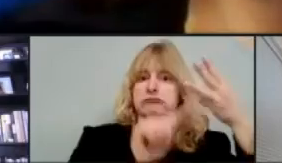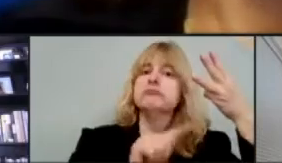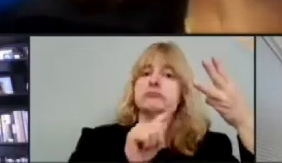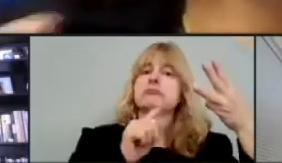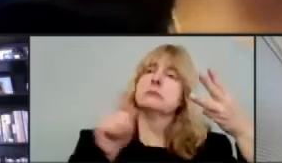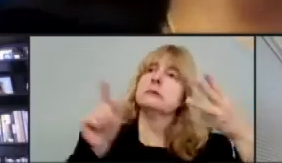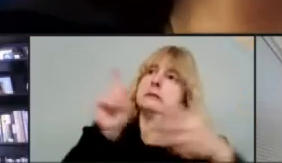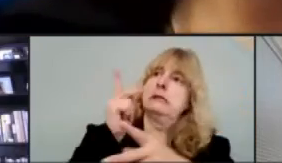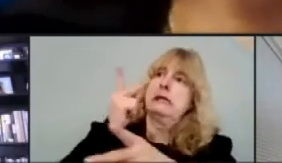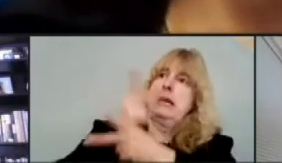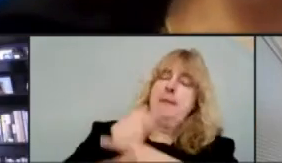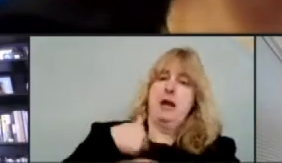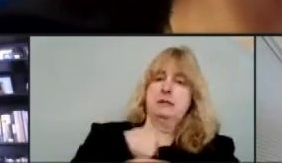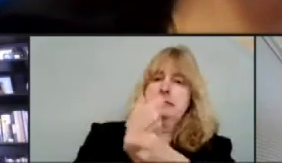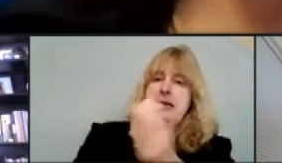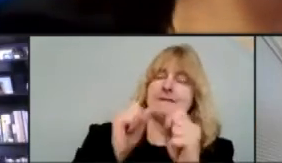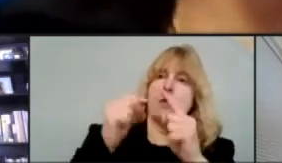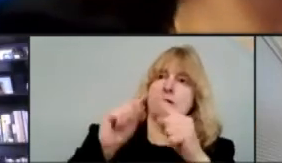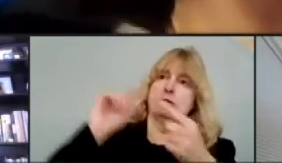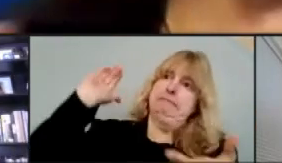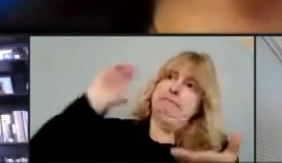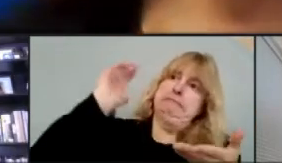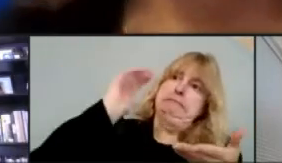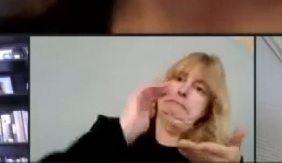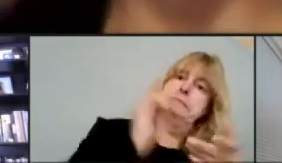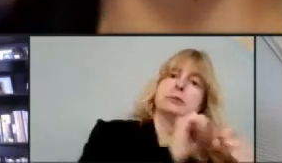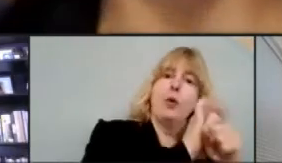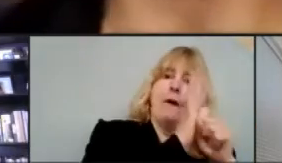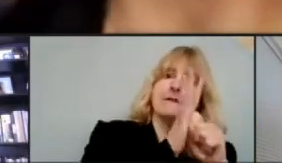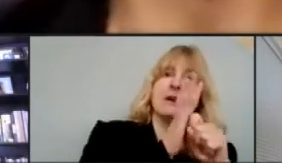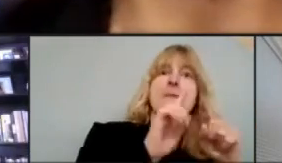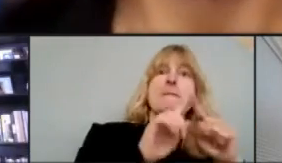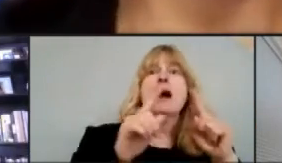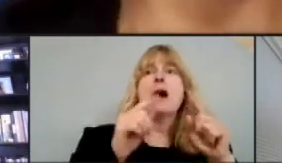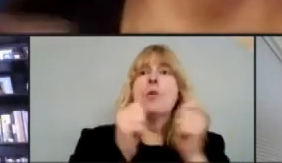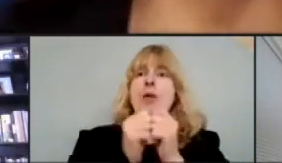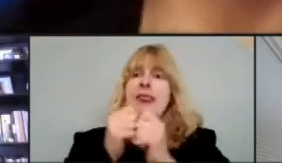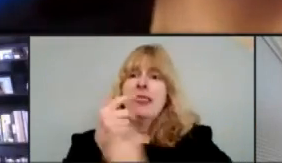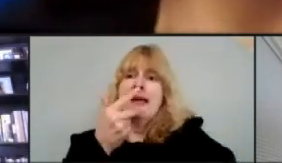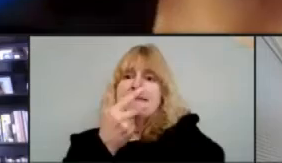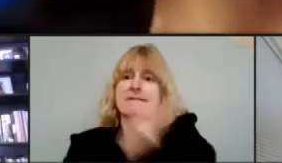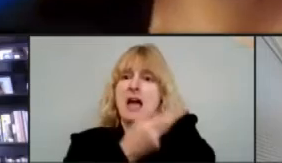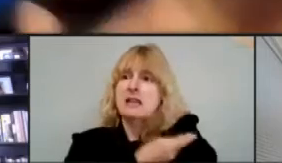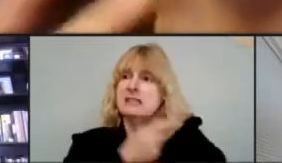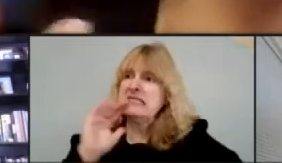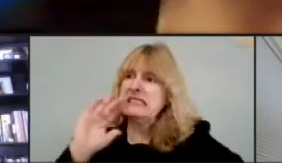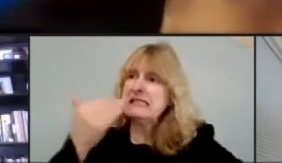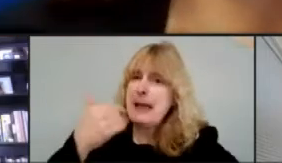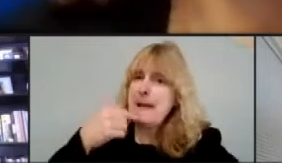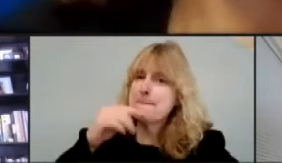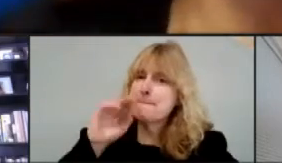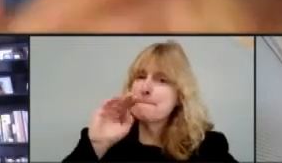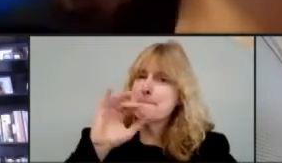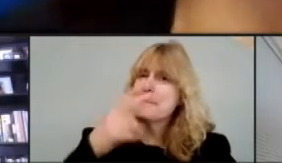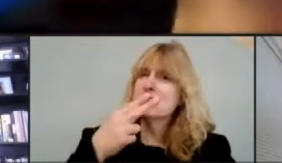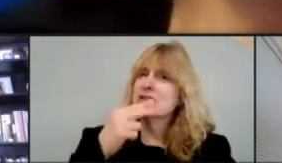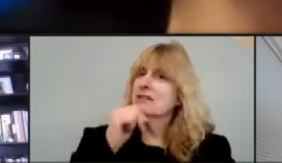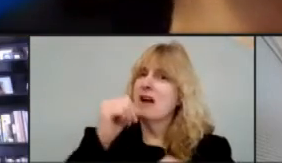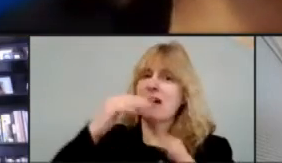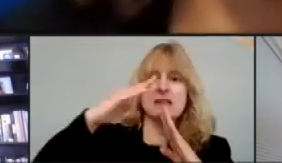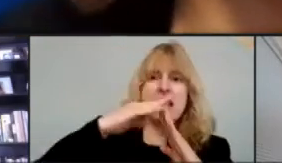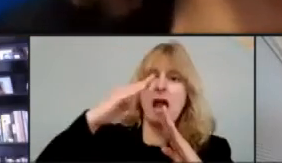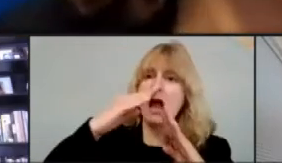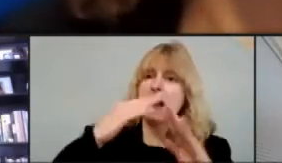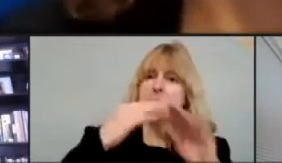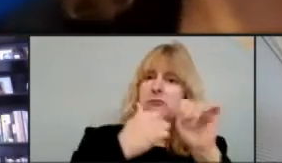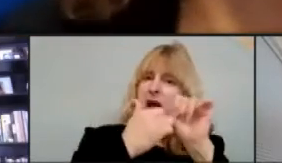mitigating it. But now with the vaccine, we seem to be really behind in its implementation. And I'm sure that's part of what keeps you up at